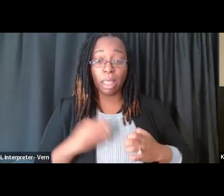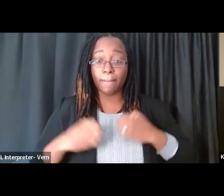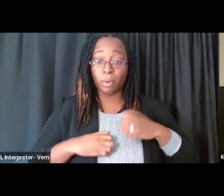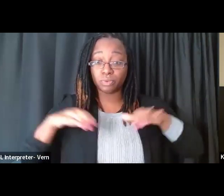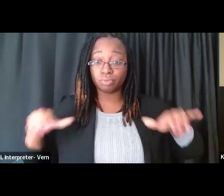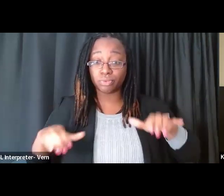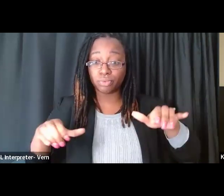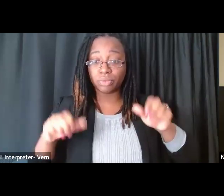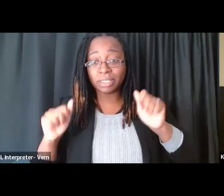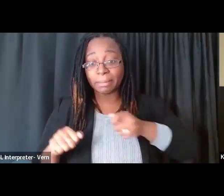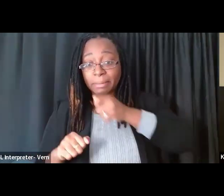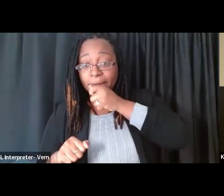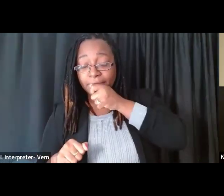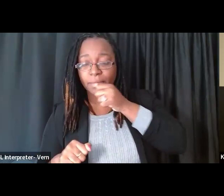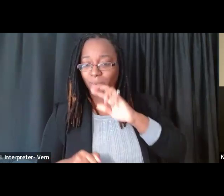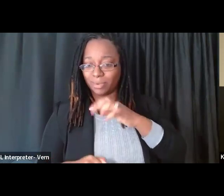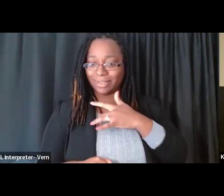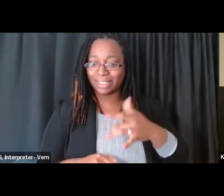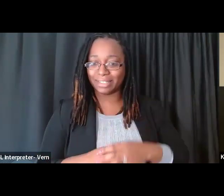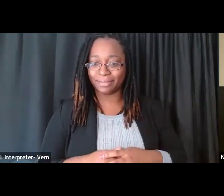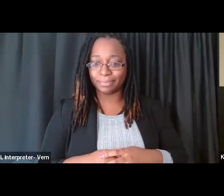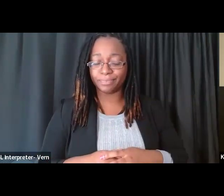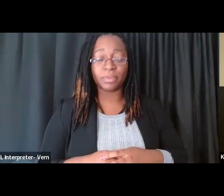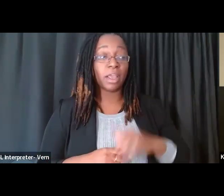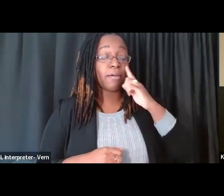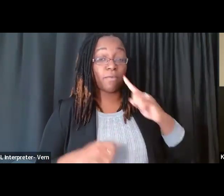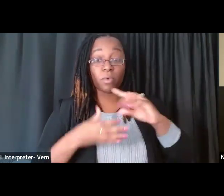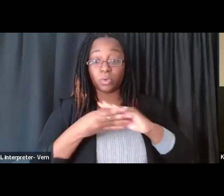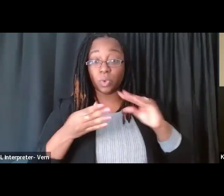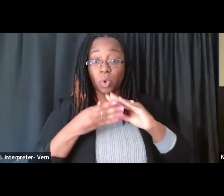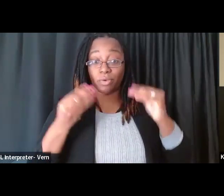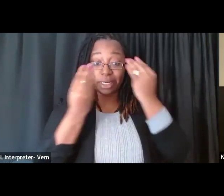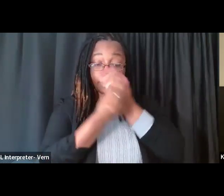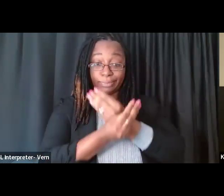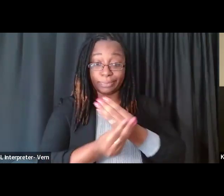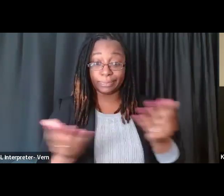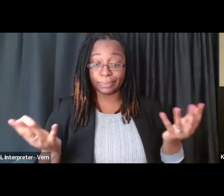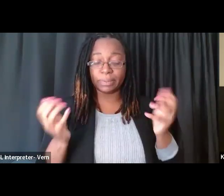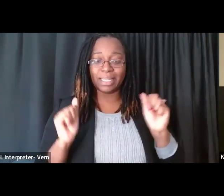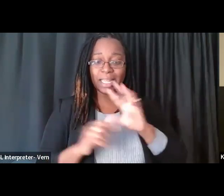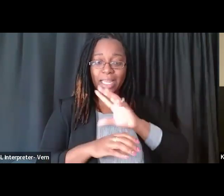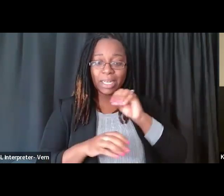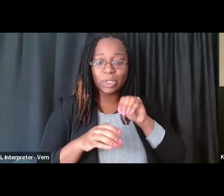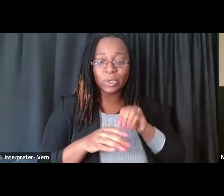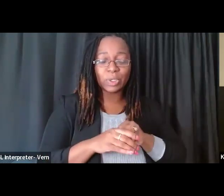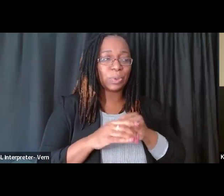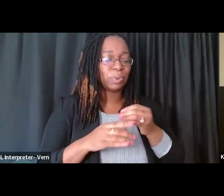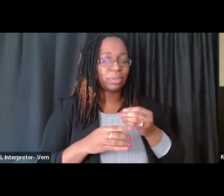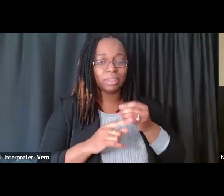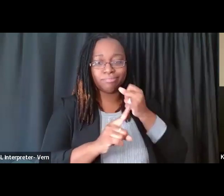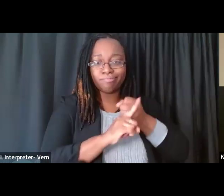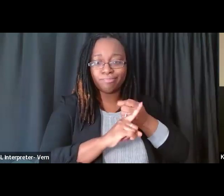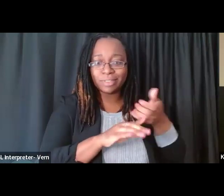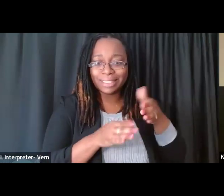private or sensitive nature. In storytelling, this can include incidents of death or mourning,